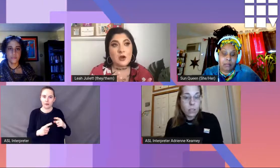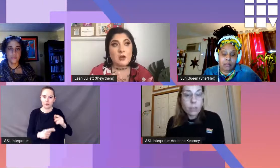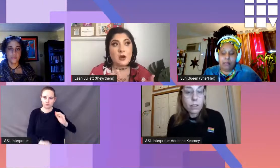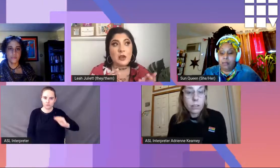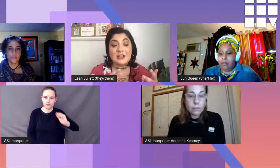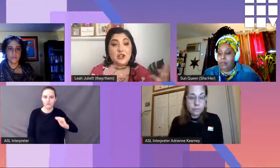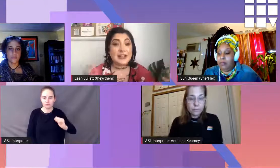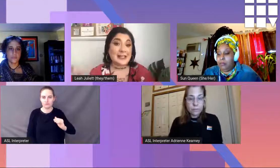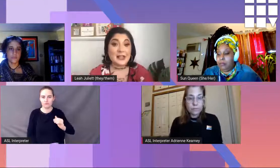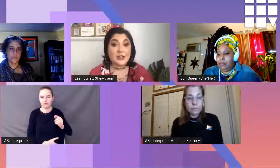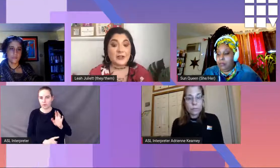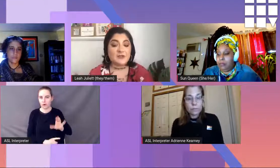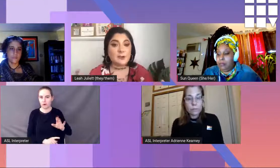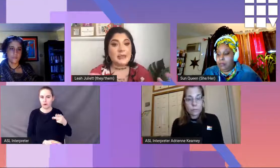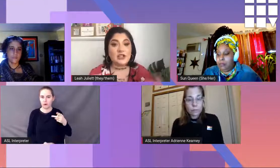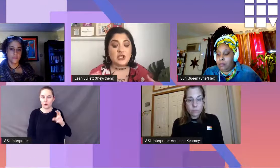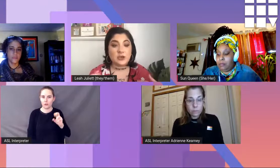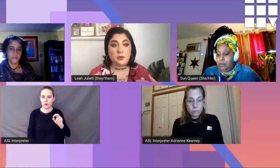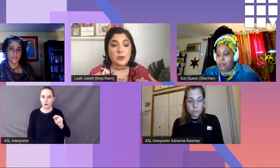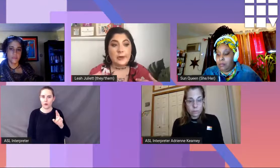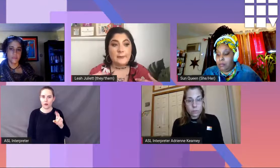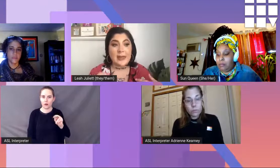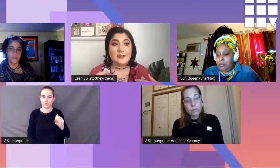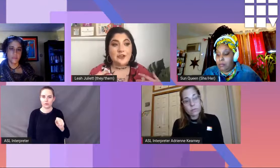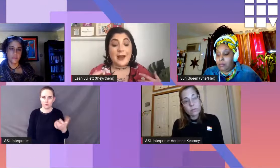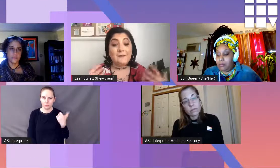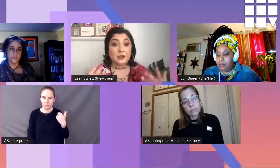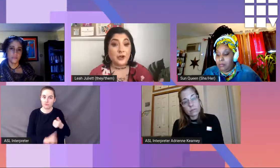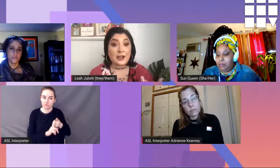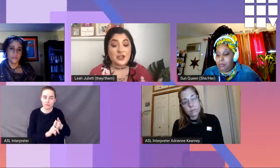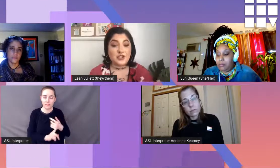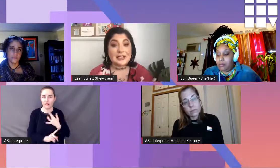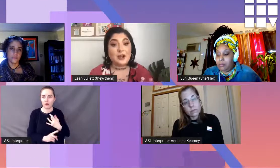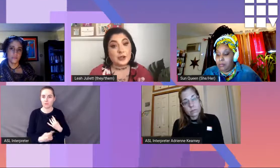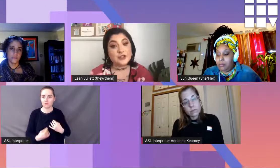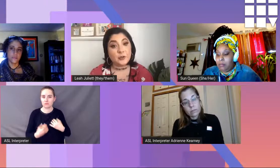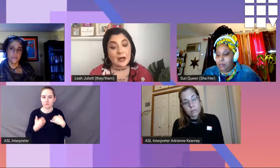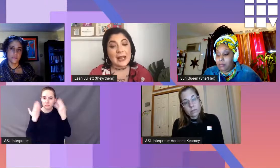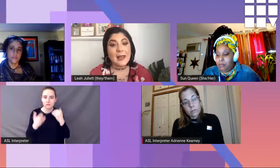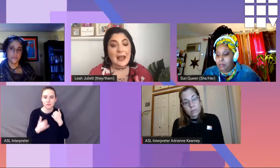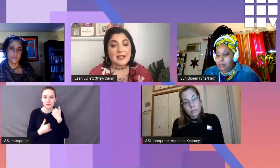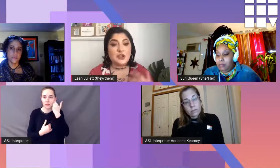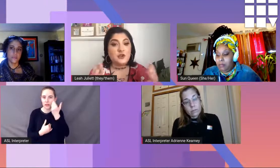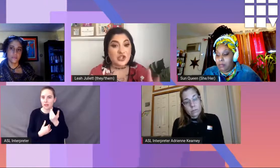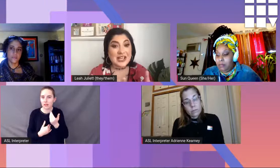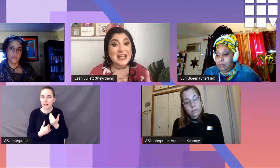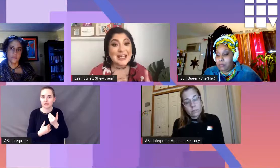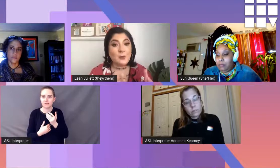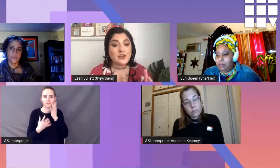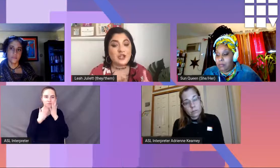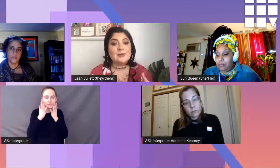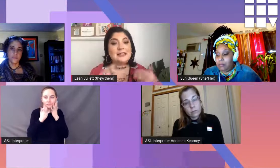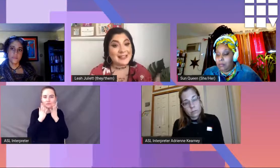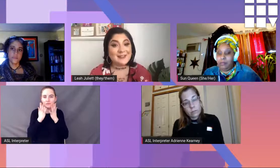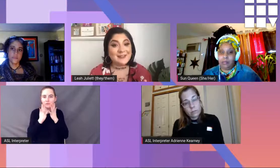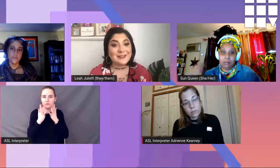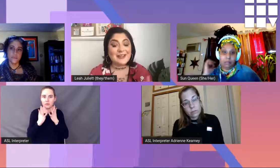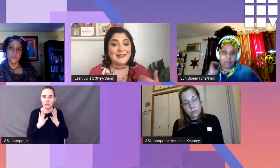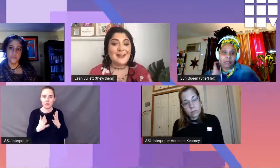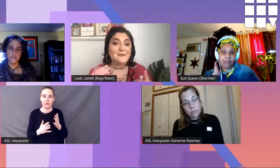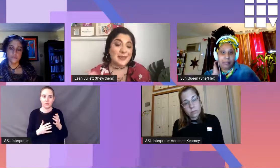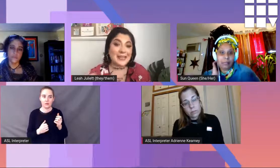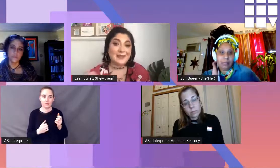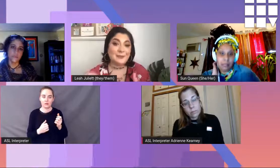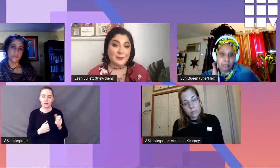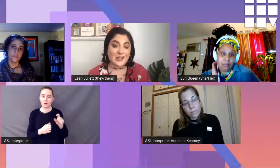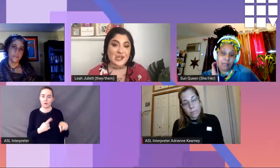And so it took years for me to be able to have the courage to tell her story. And so she, when she was healed,